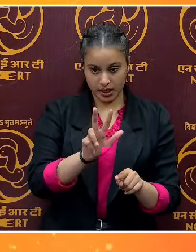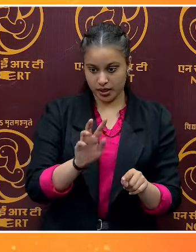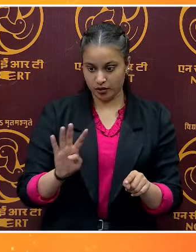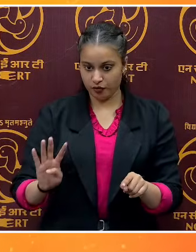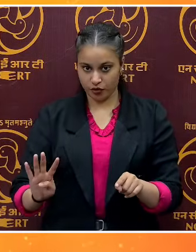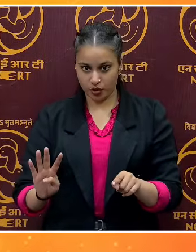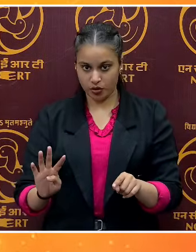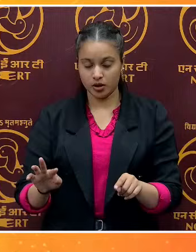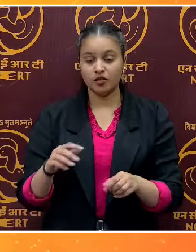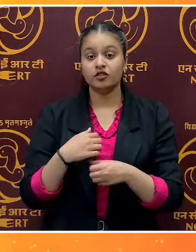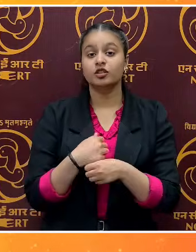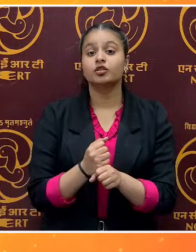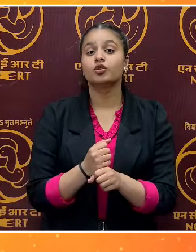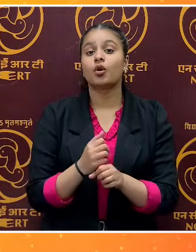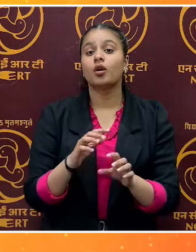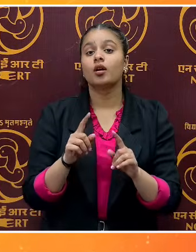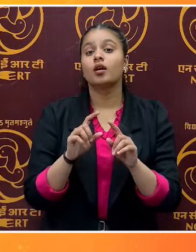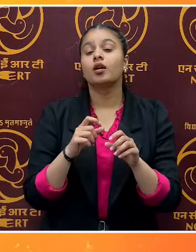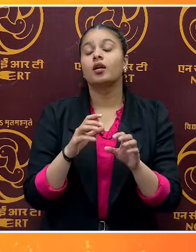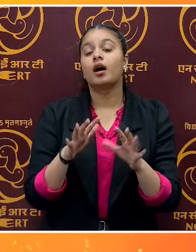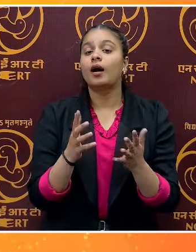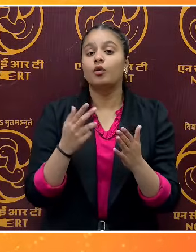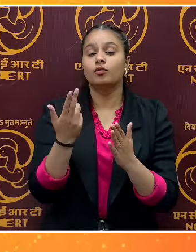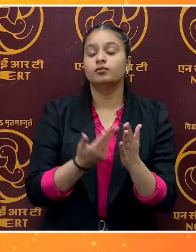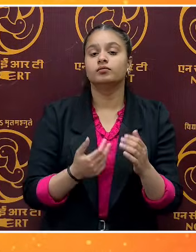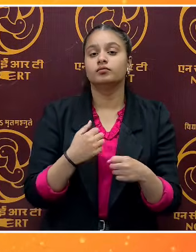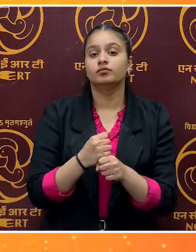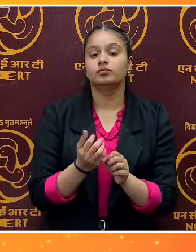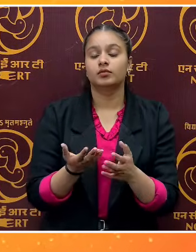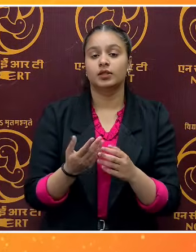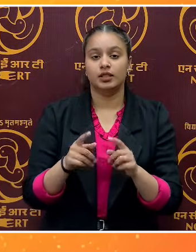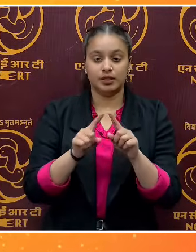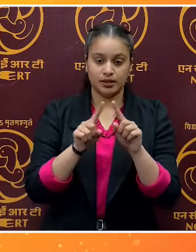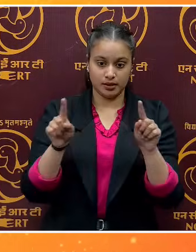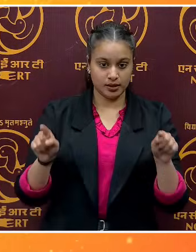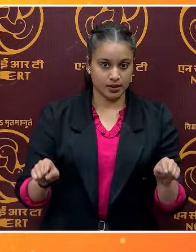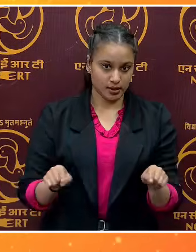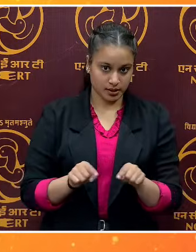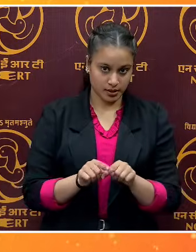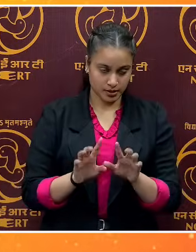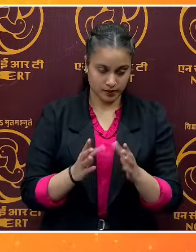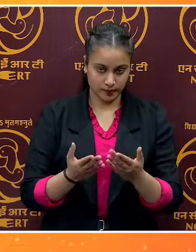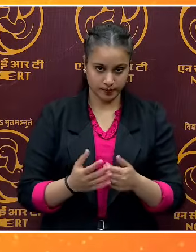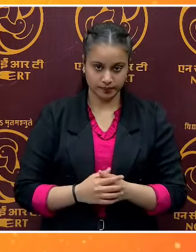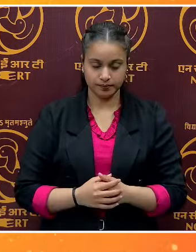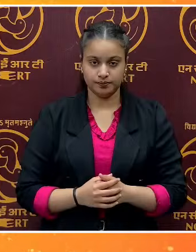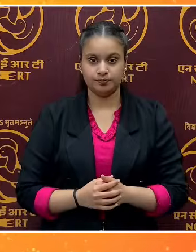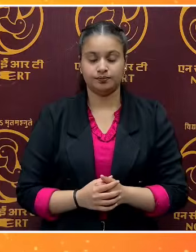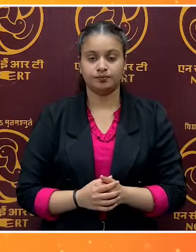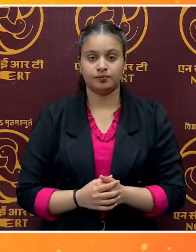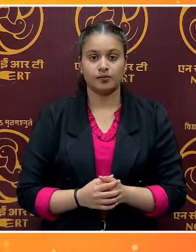draw this and see ourselves. We have taken this rectangle here,